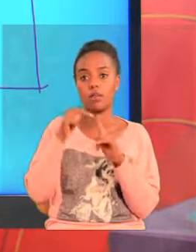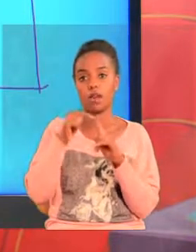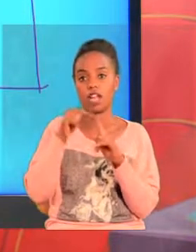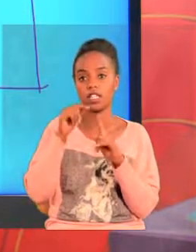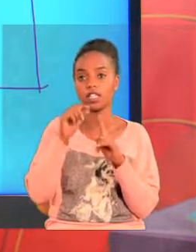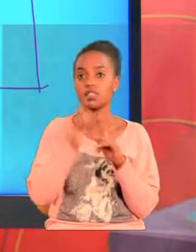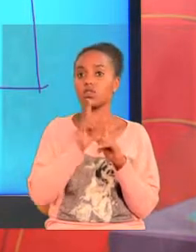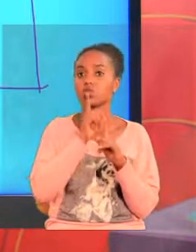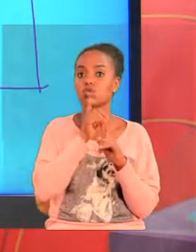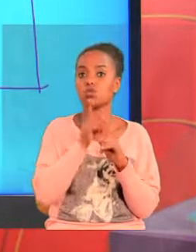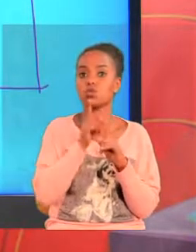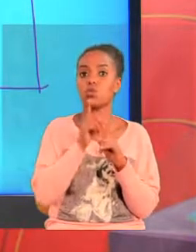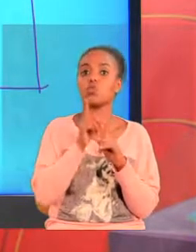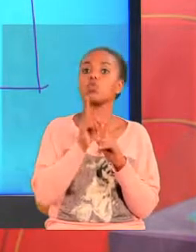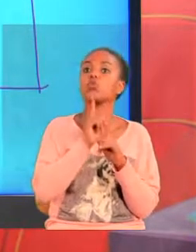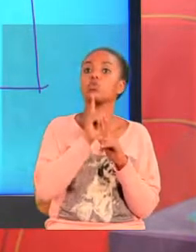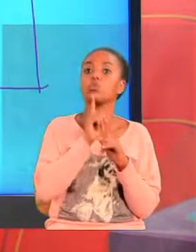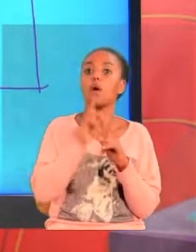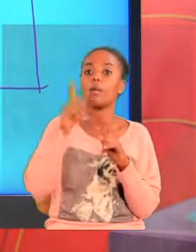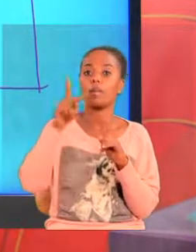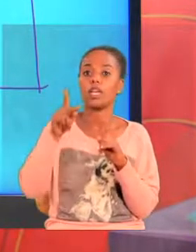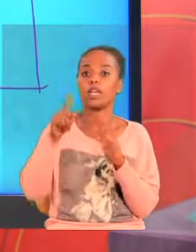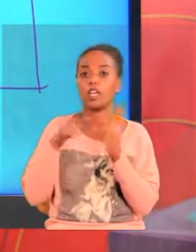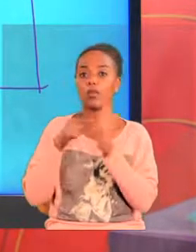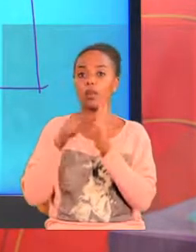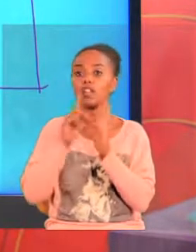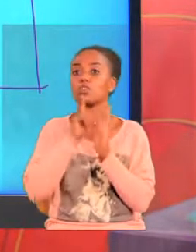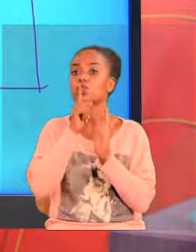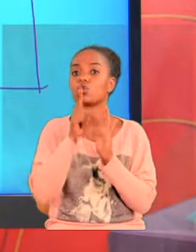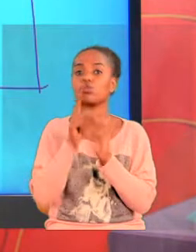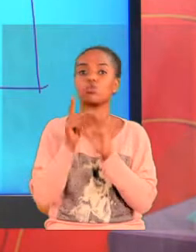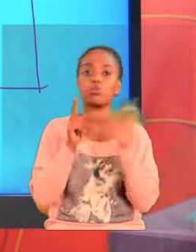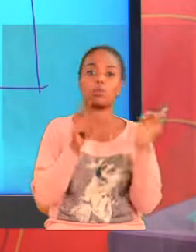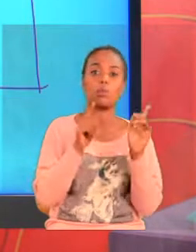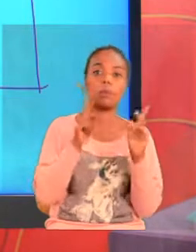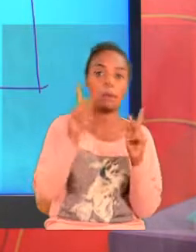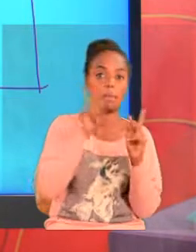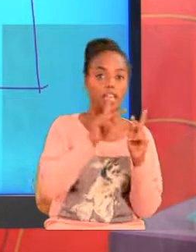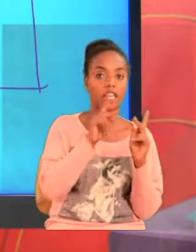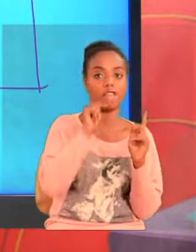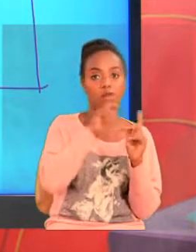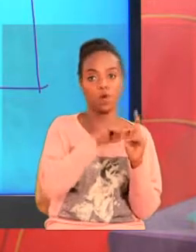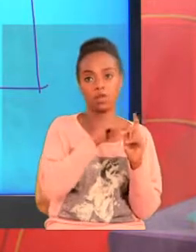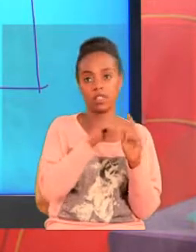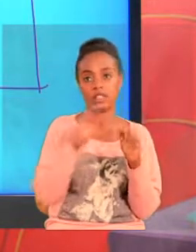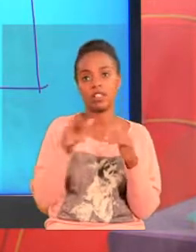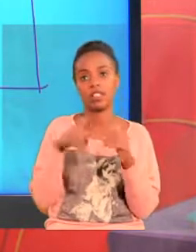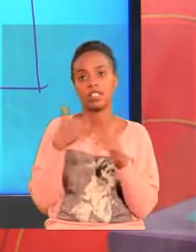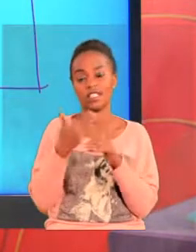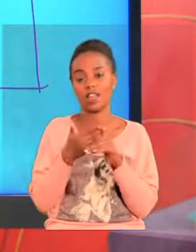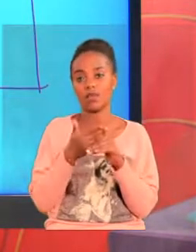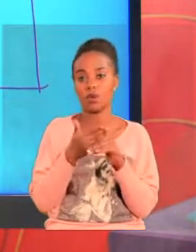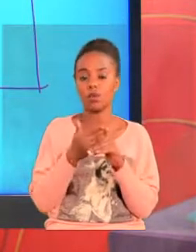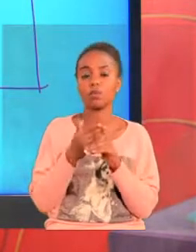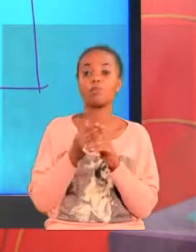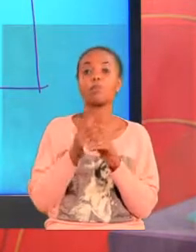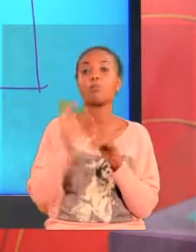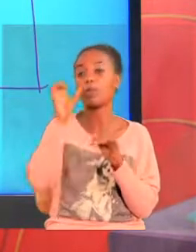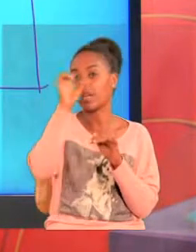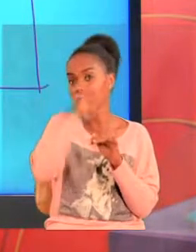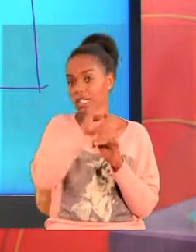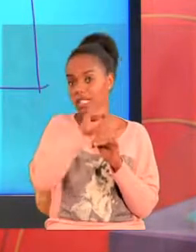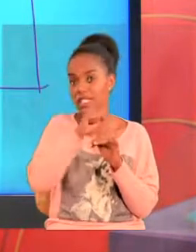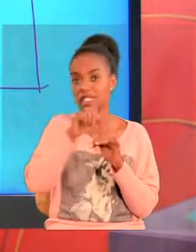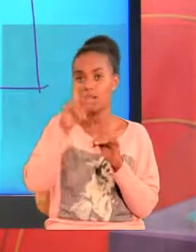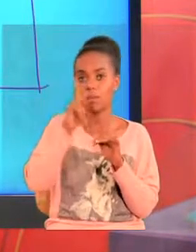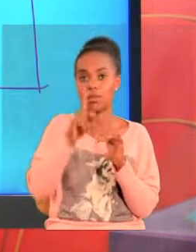here. P is false. P implies Q true is here. P is false. Therefore, for the premises P